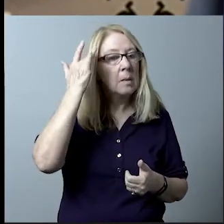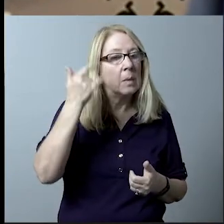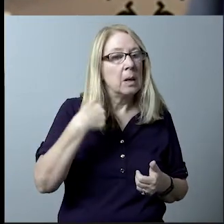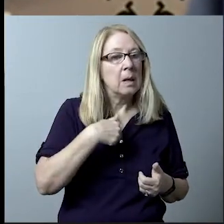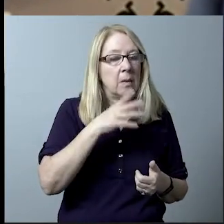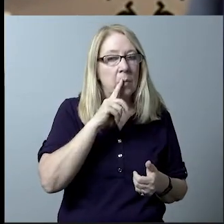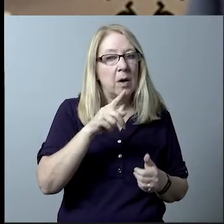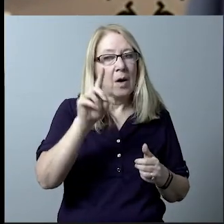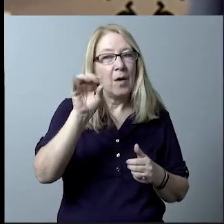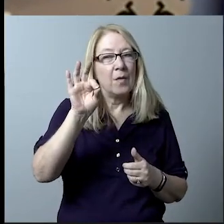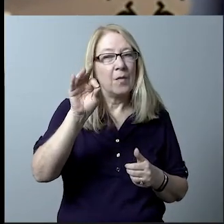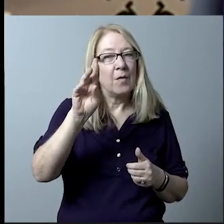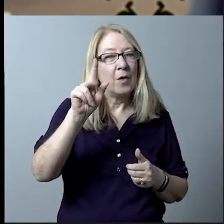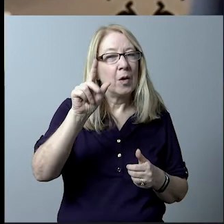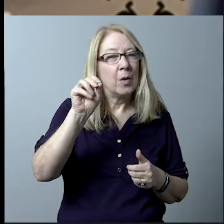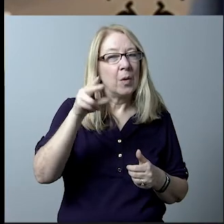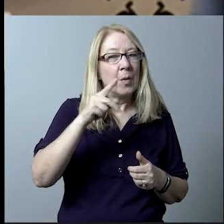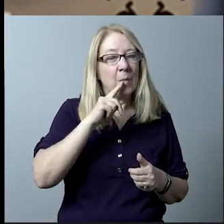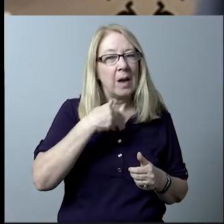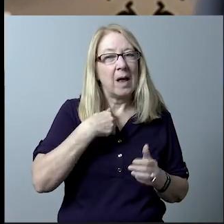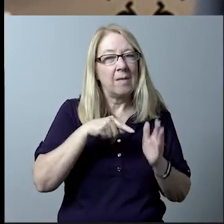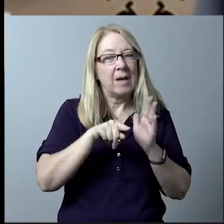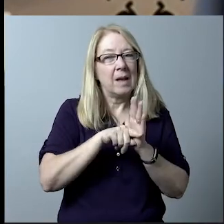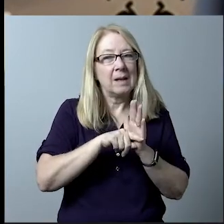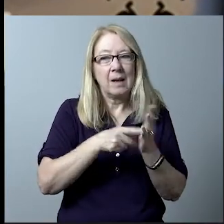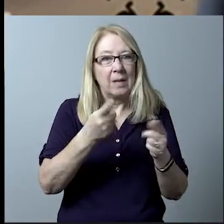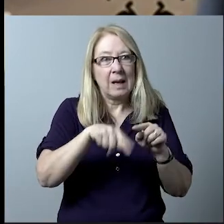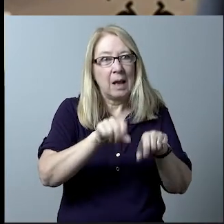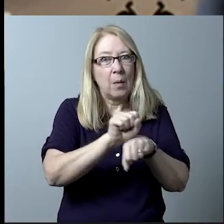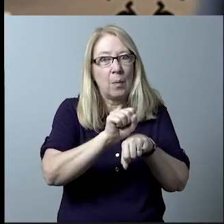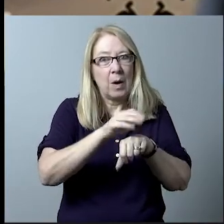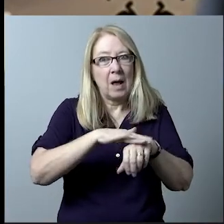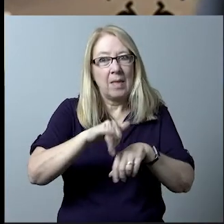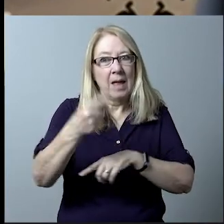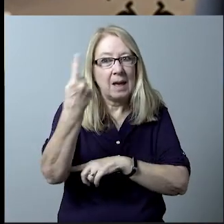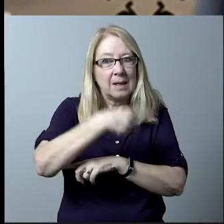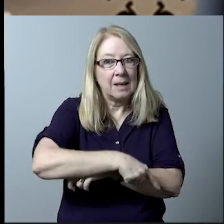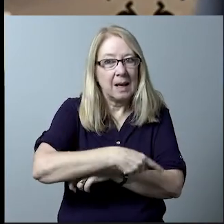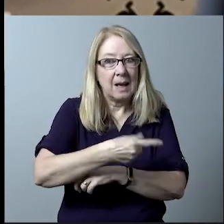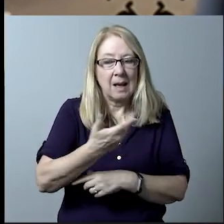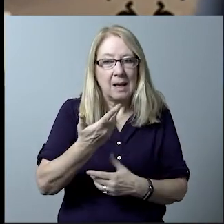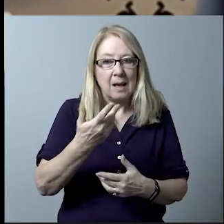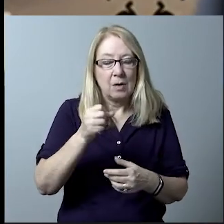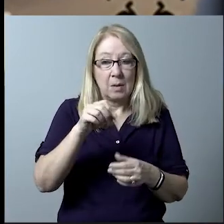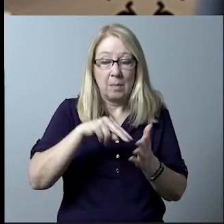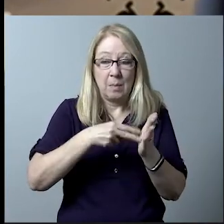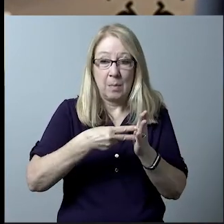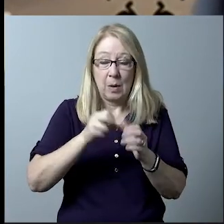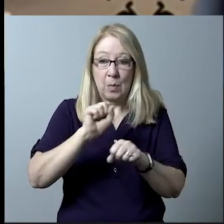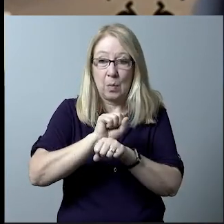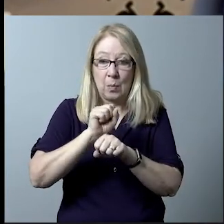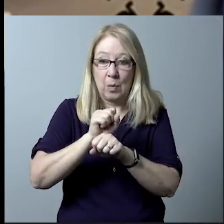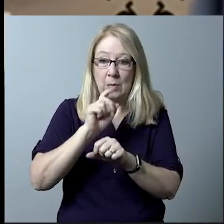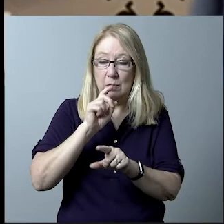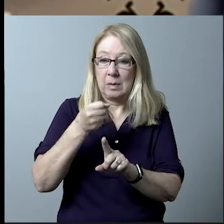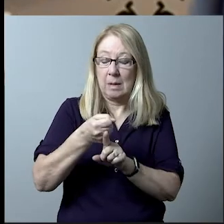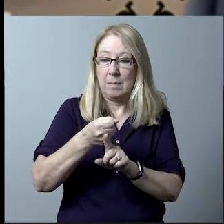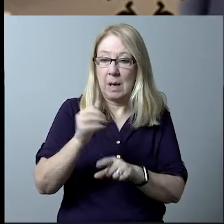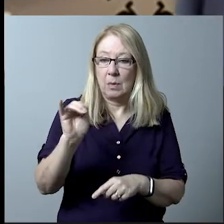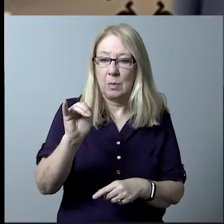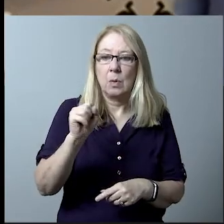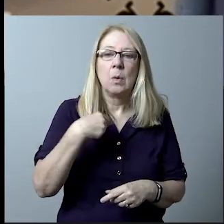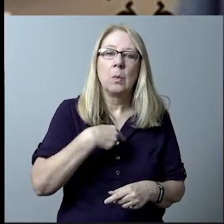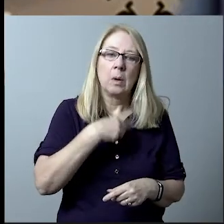because furlough days also have the negative effect of faculty and staff are not available to work on those days. That means work also